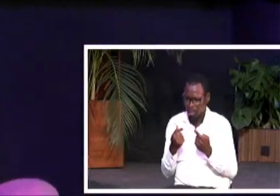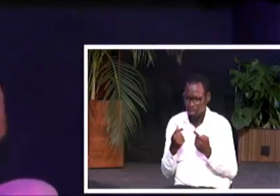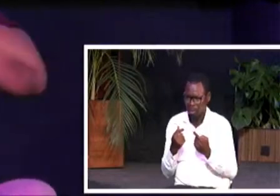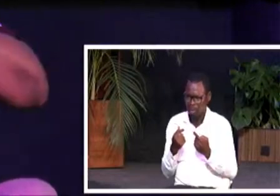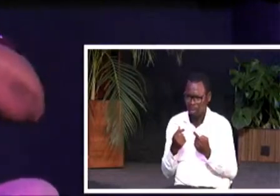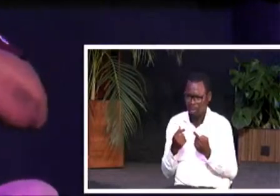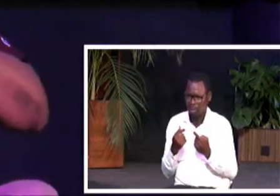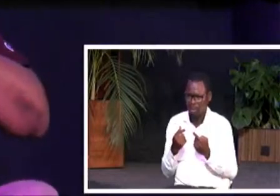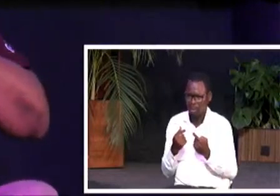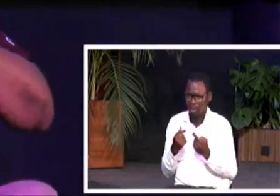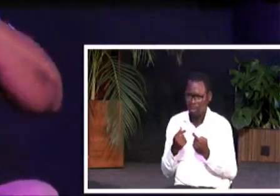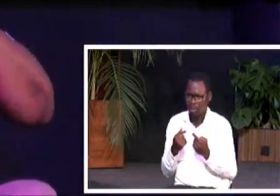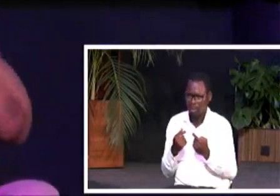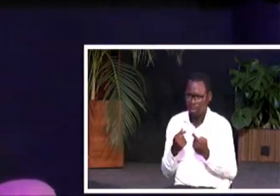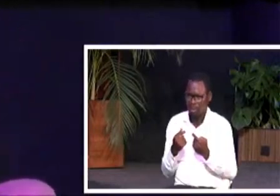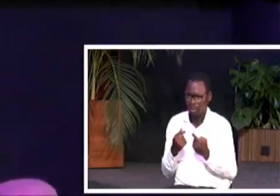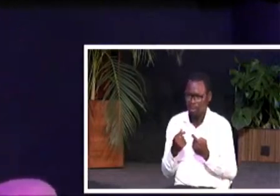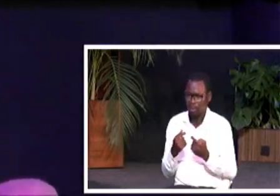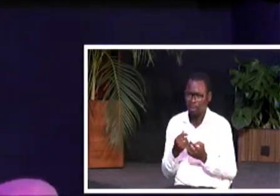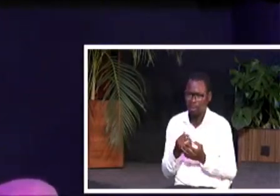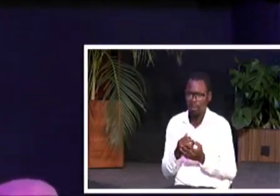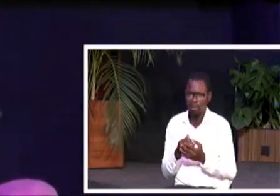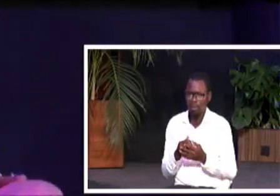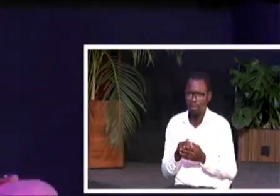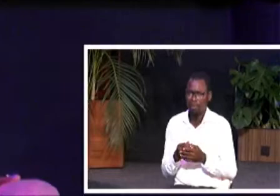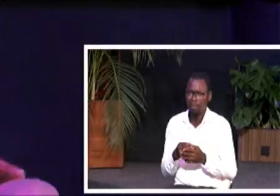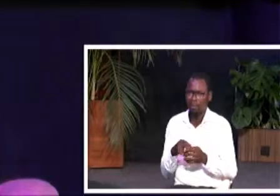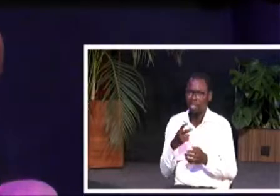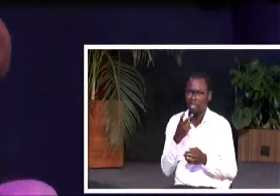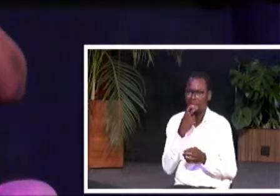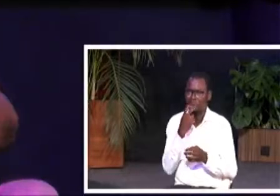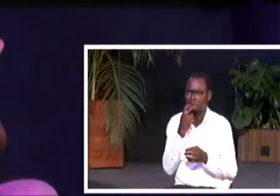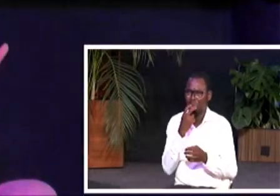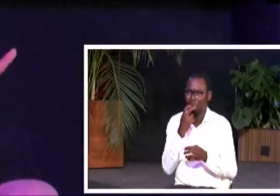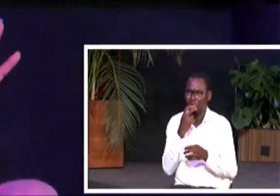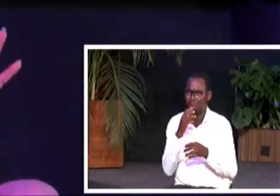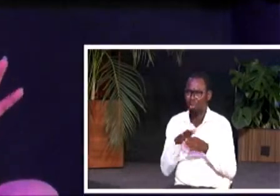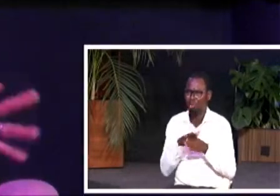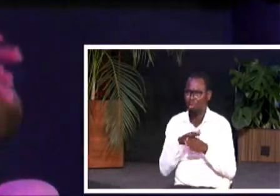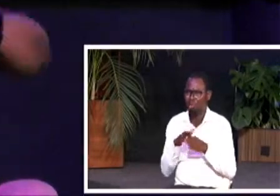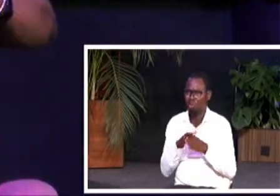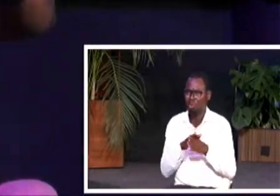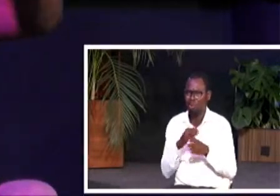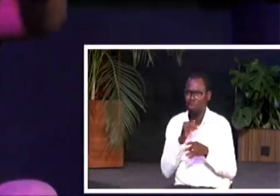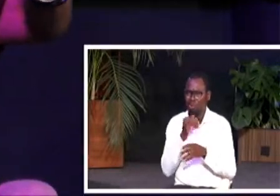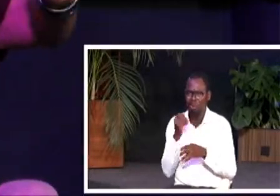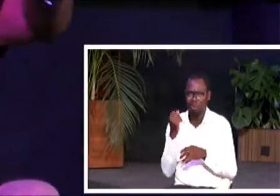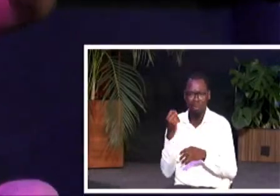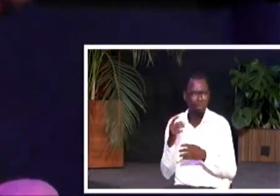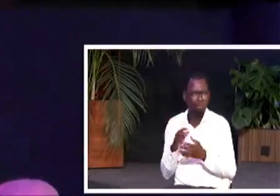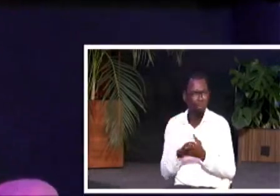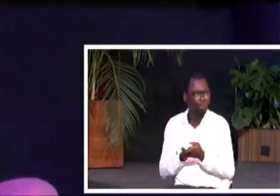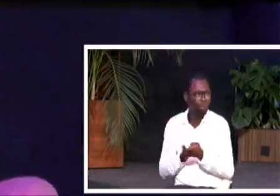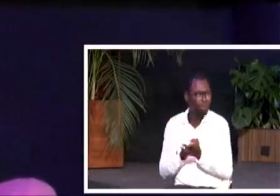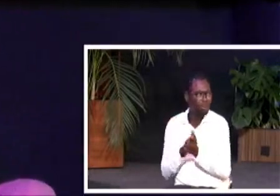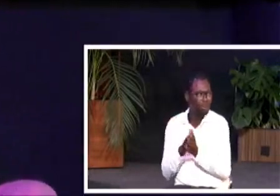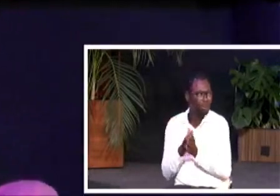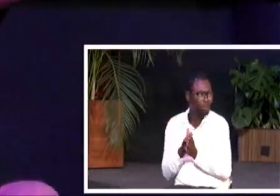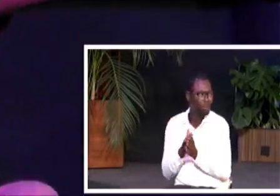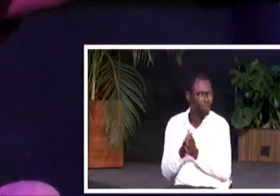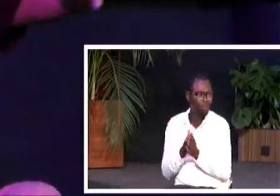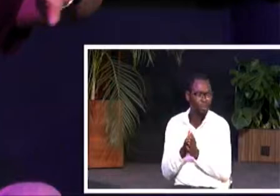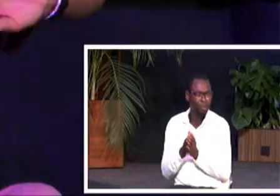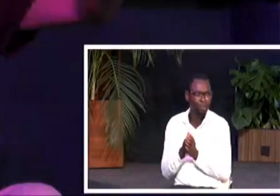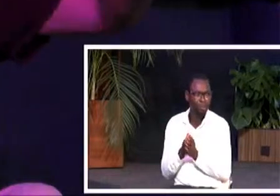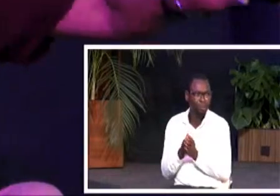is, but it's a problem that we have in Ghana. You know, you don't want people to know. If you are farming, you still want people to think that,